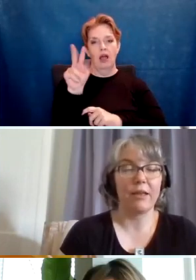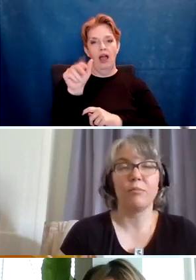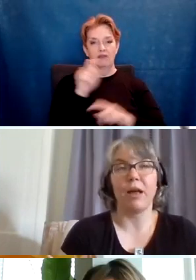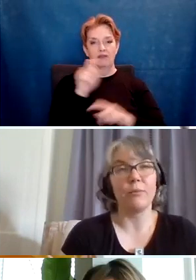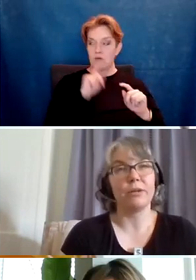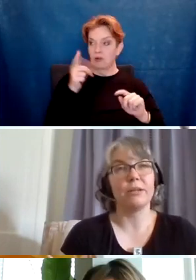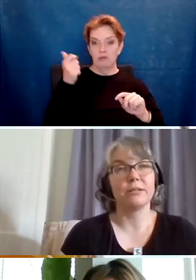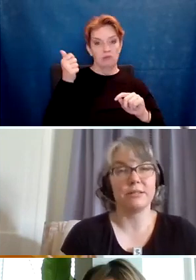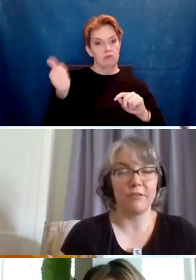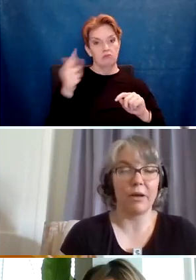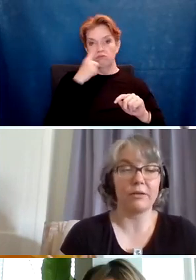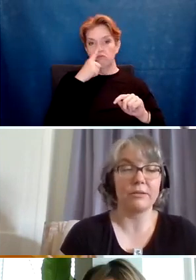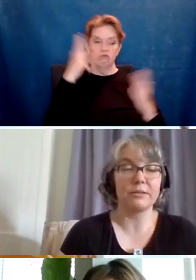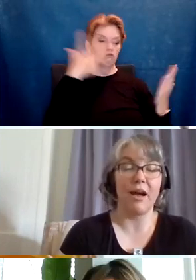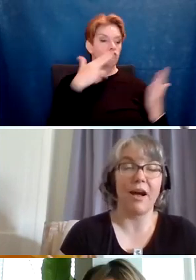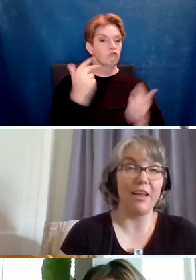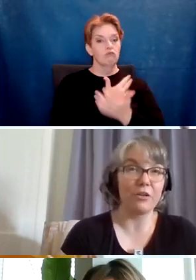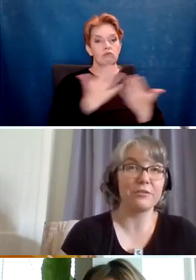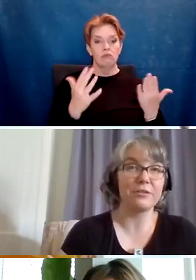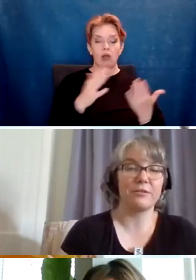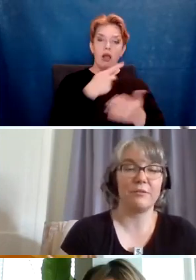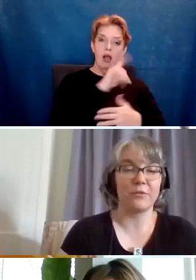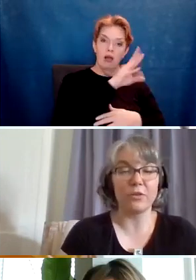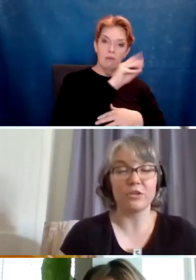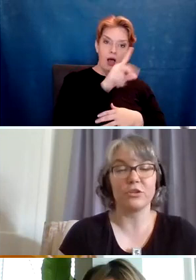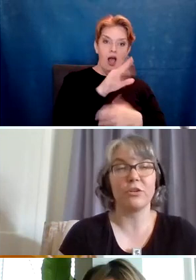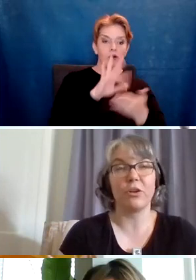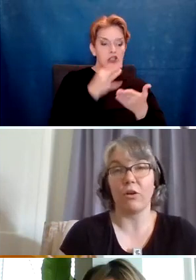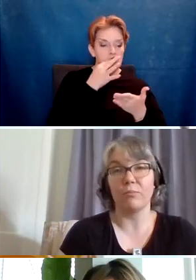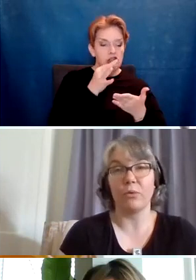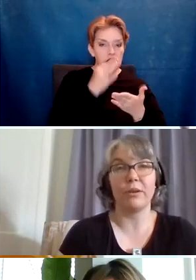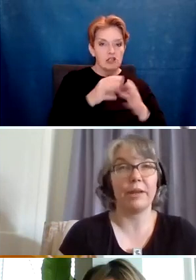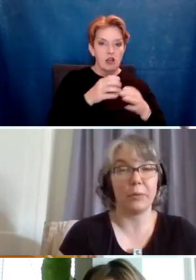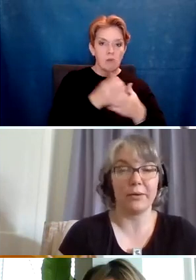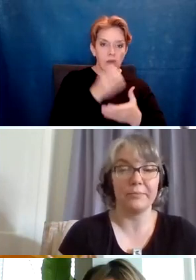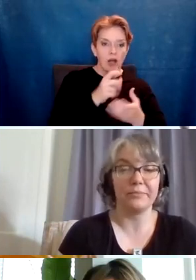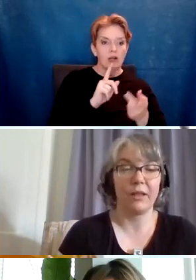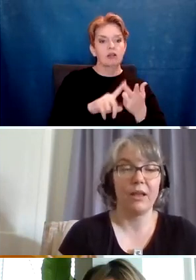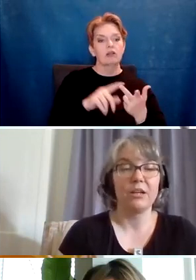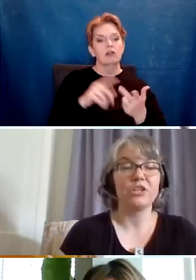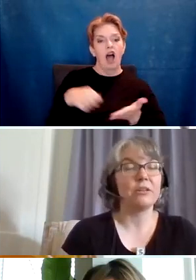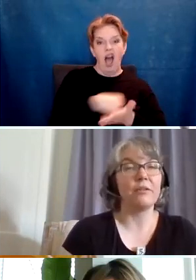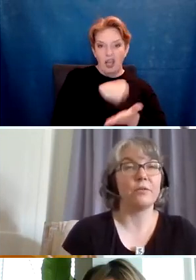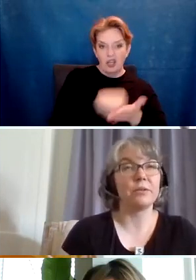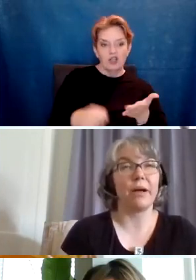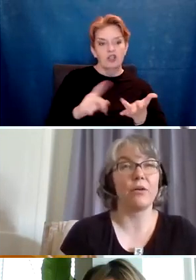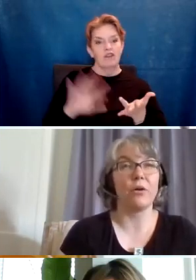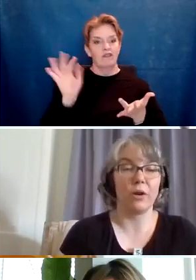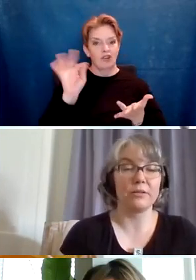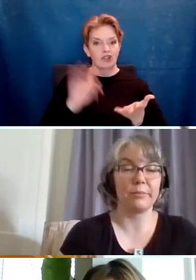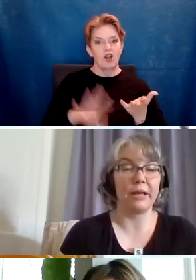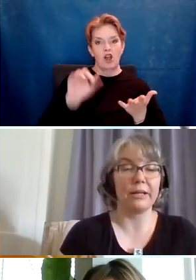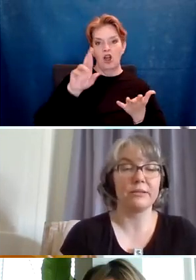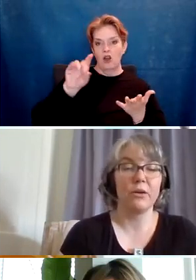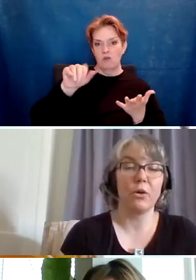anything: plywood, snuff bottles, irons, furniture, cardboard, and more. She could not afford to buy her own